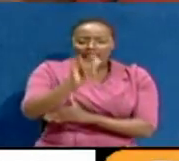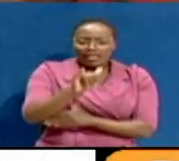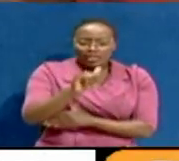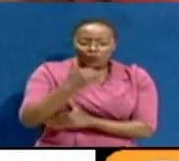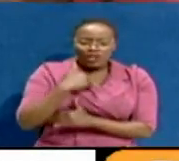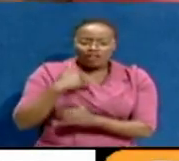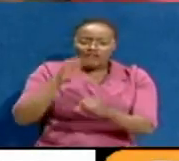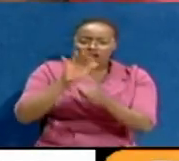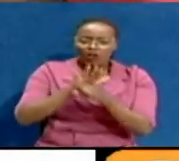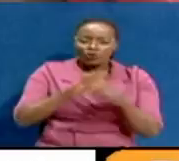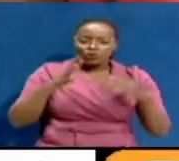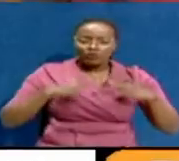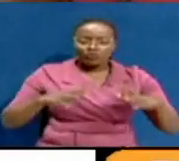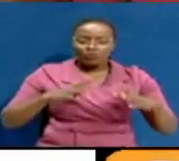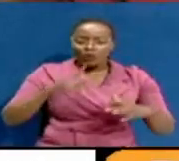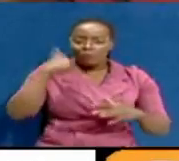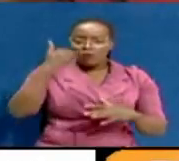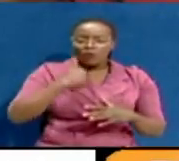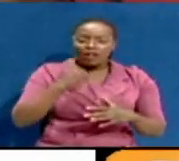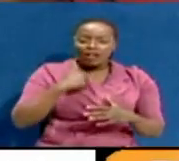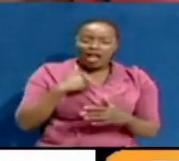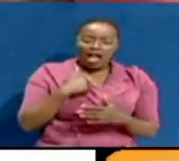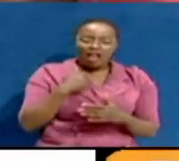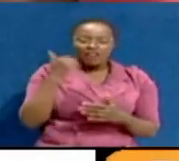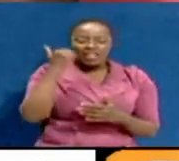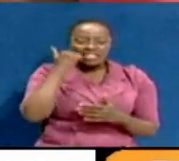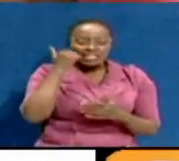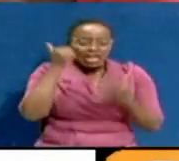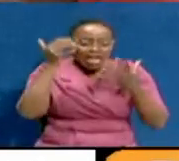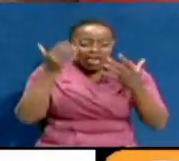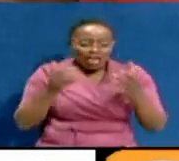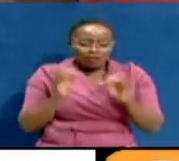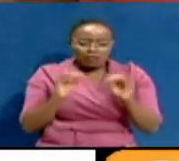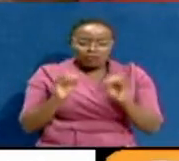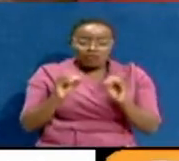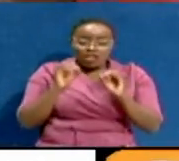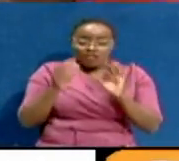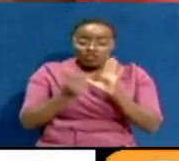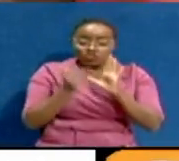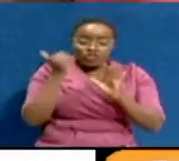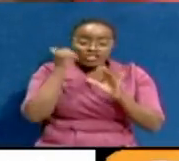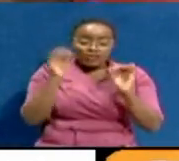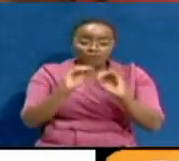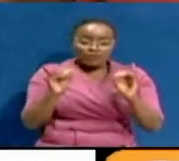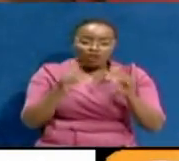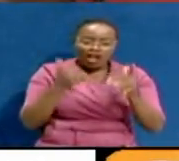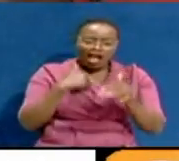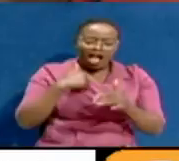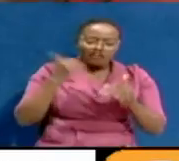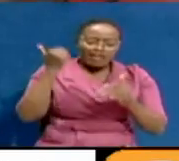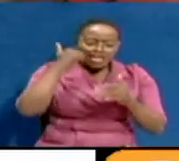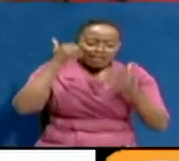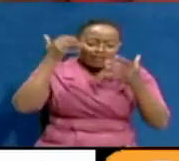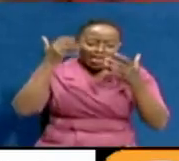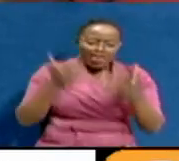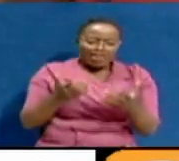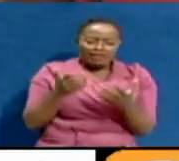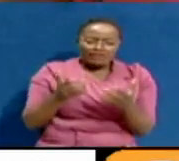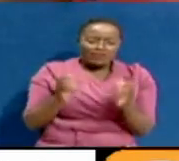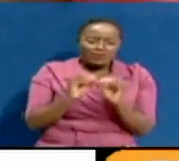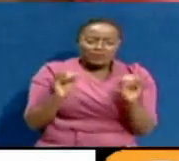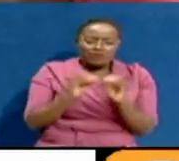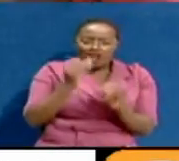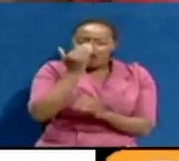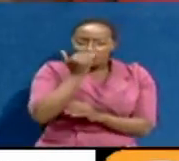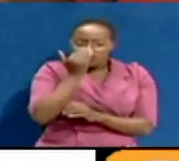a large number of people who will get mild disease. So if someone has no symptoms or has very mild symptoms, maybe a mild running